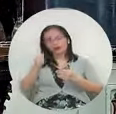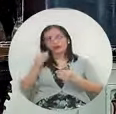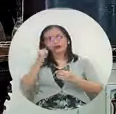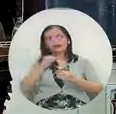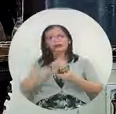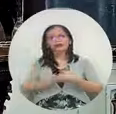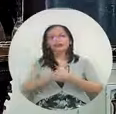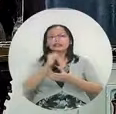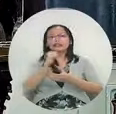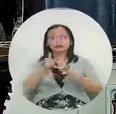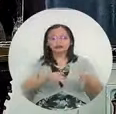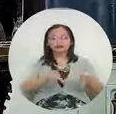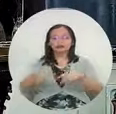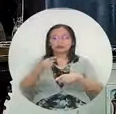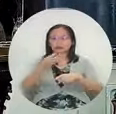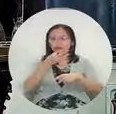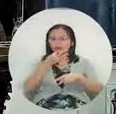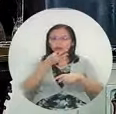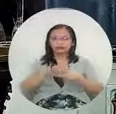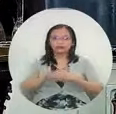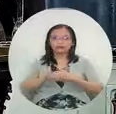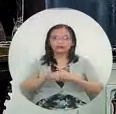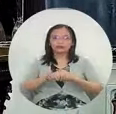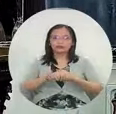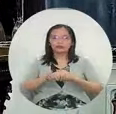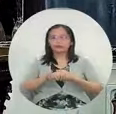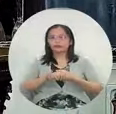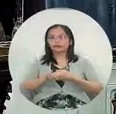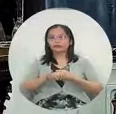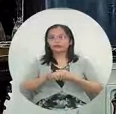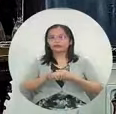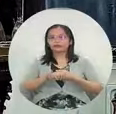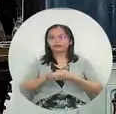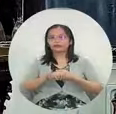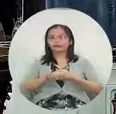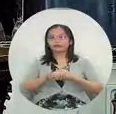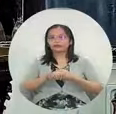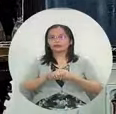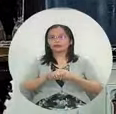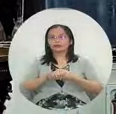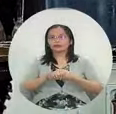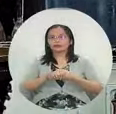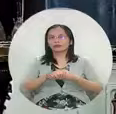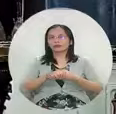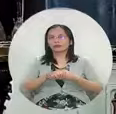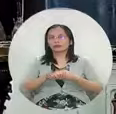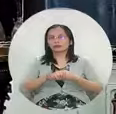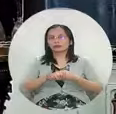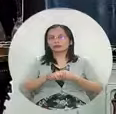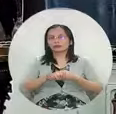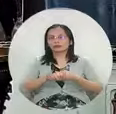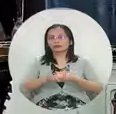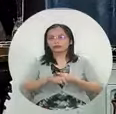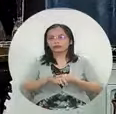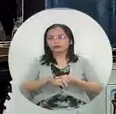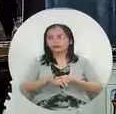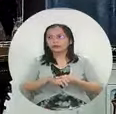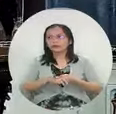Ikaw sa bana, ayaw lang papunas per me. Kay kapoy nang sige punas.